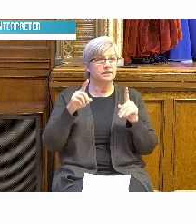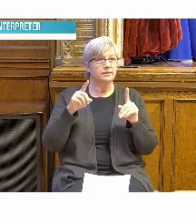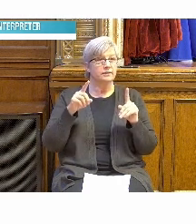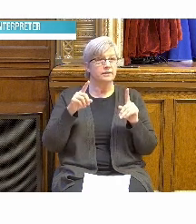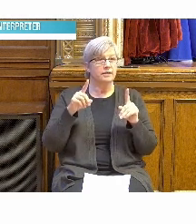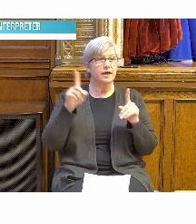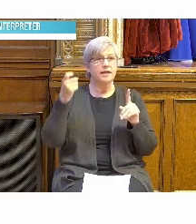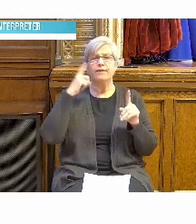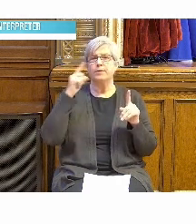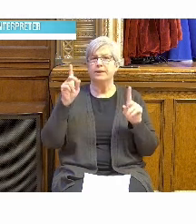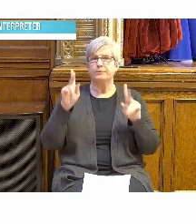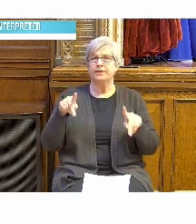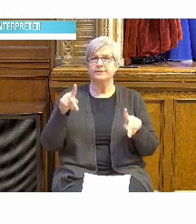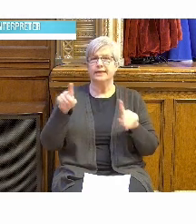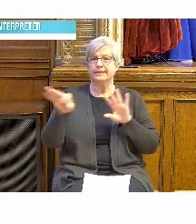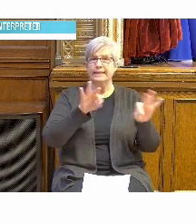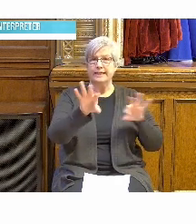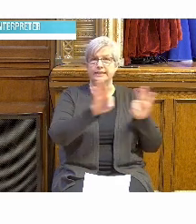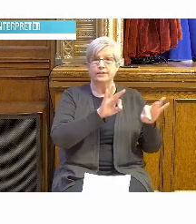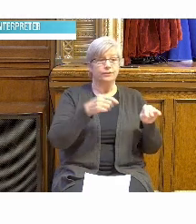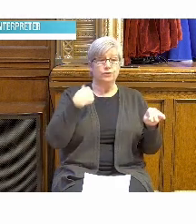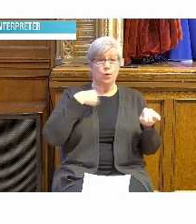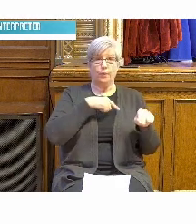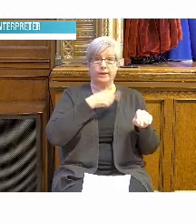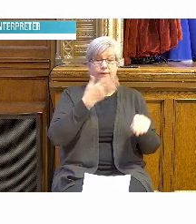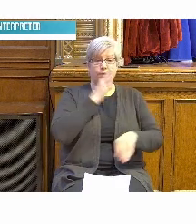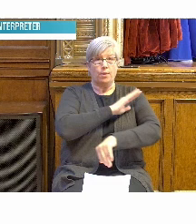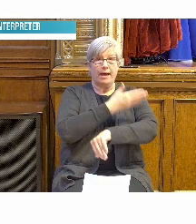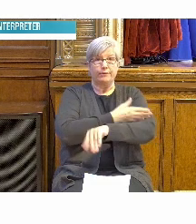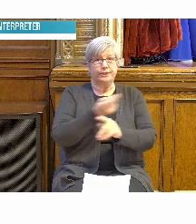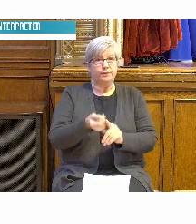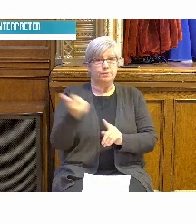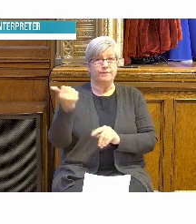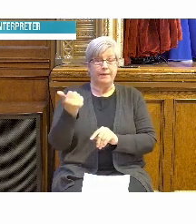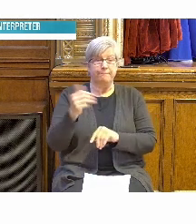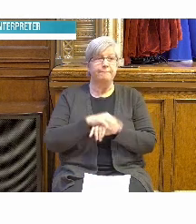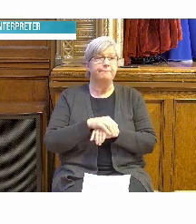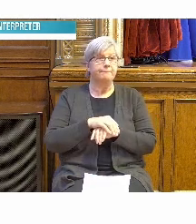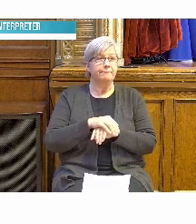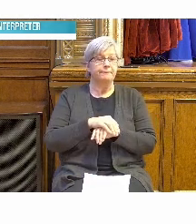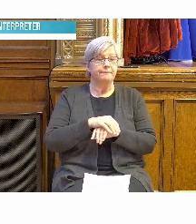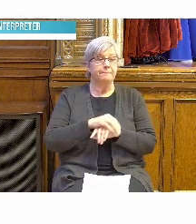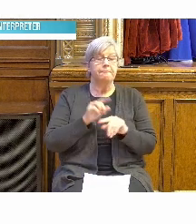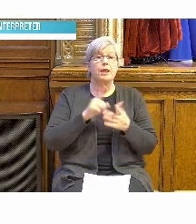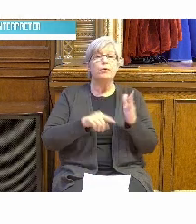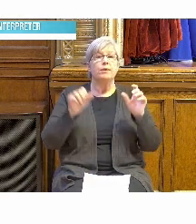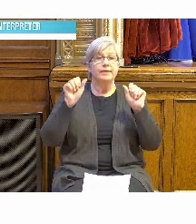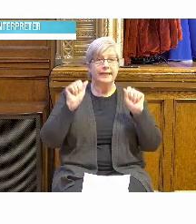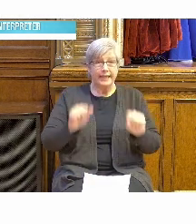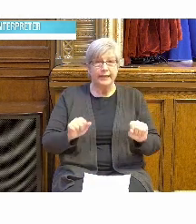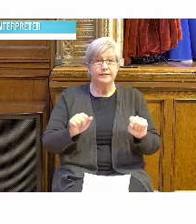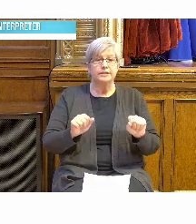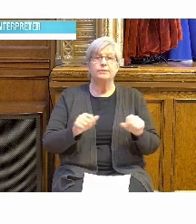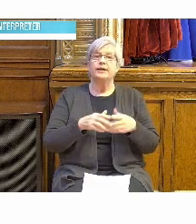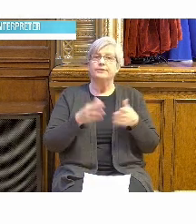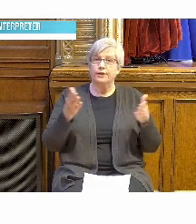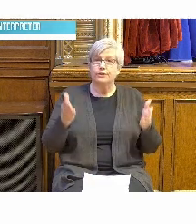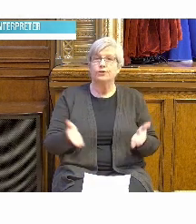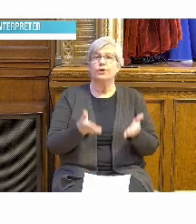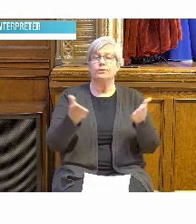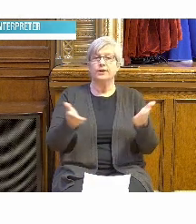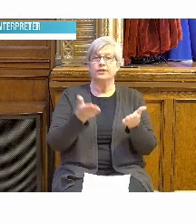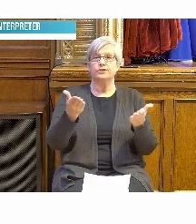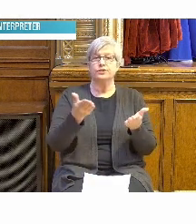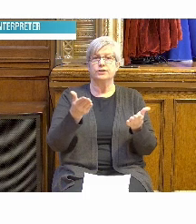government official. So we have no power to do that. What we can do is encourage our